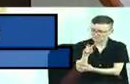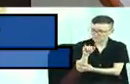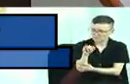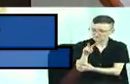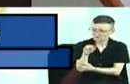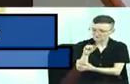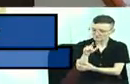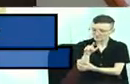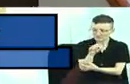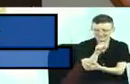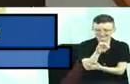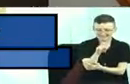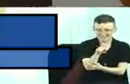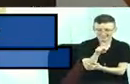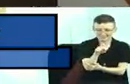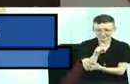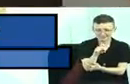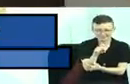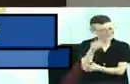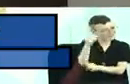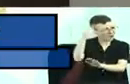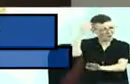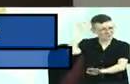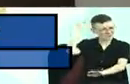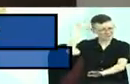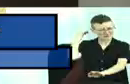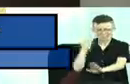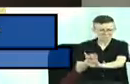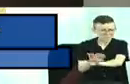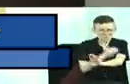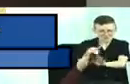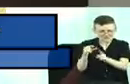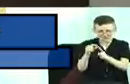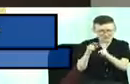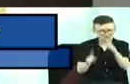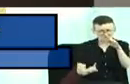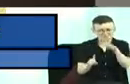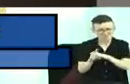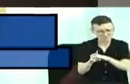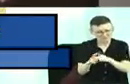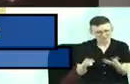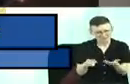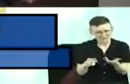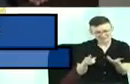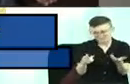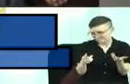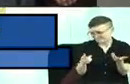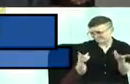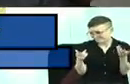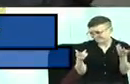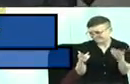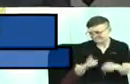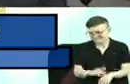in a society that doesn't have compassion for people who don't quite fit in.